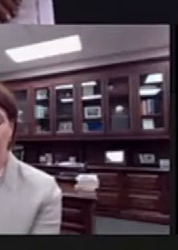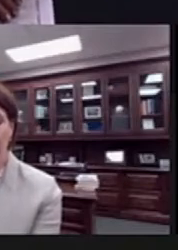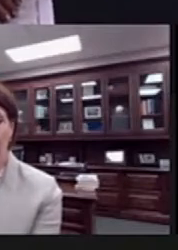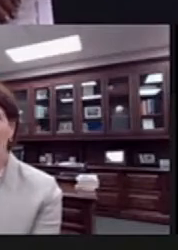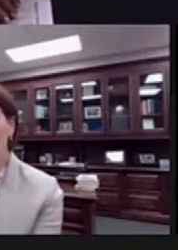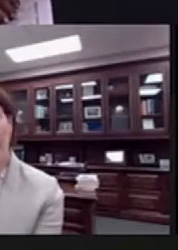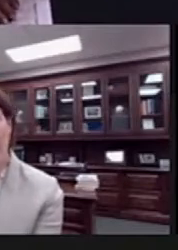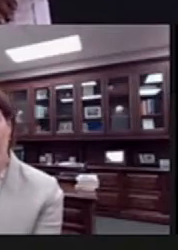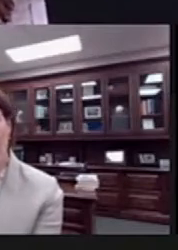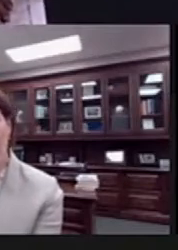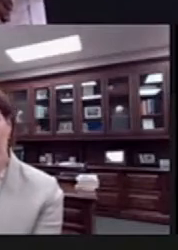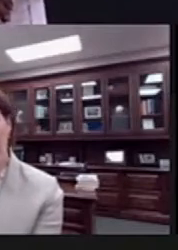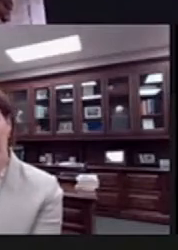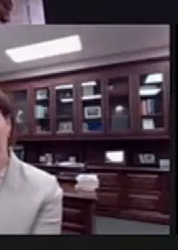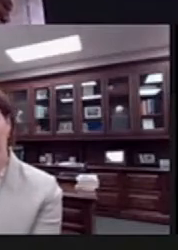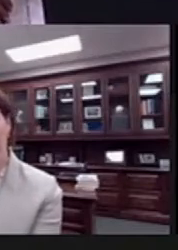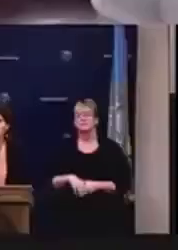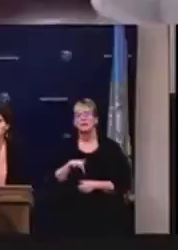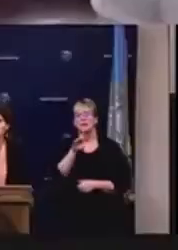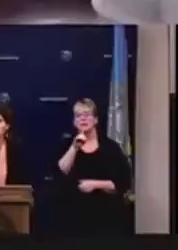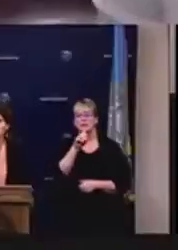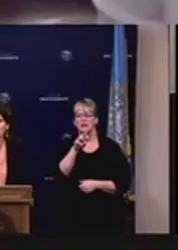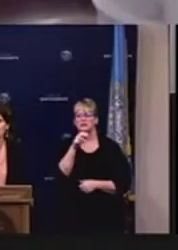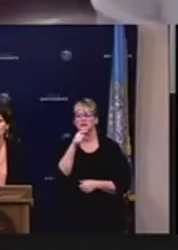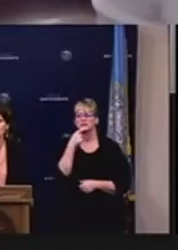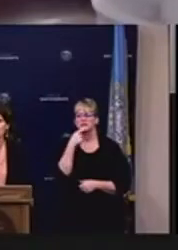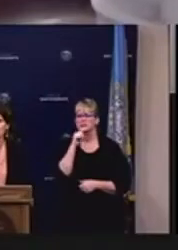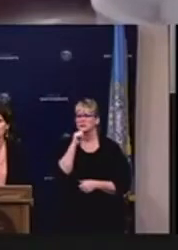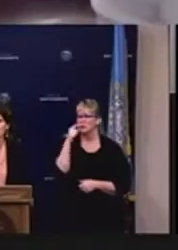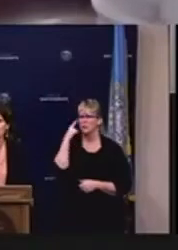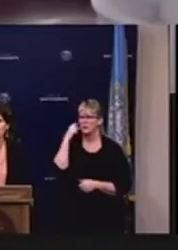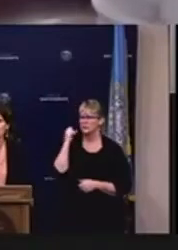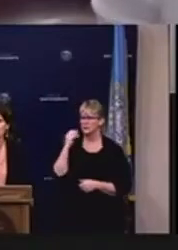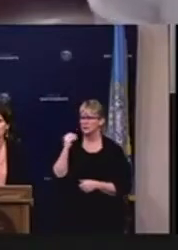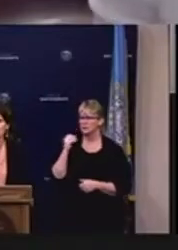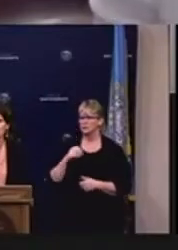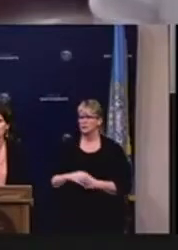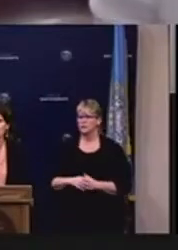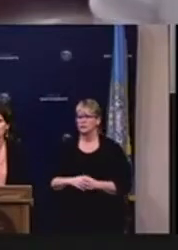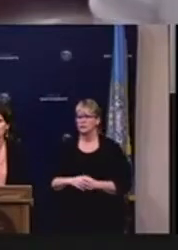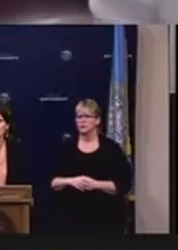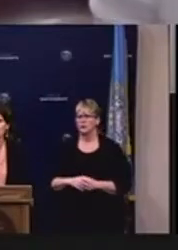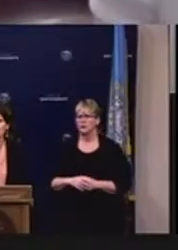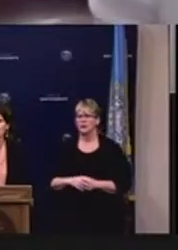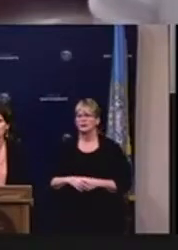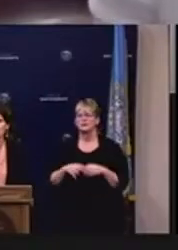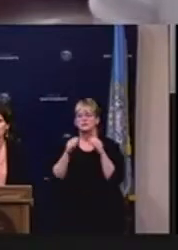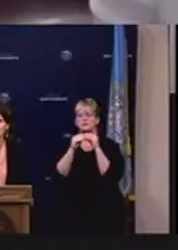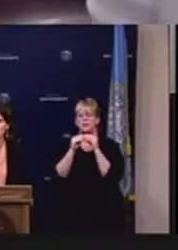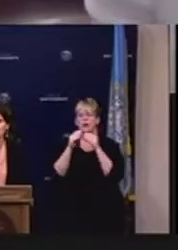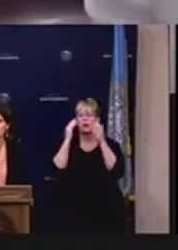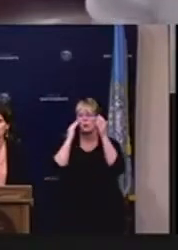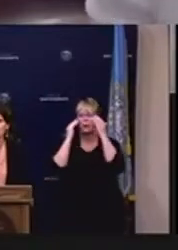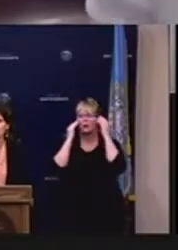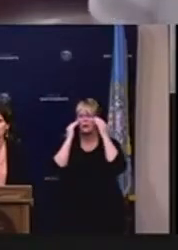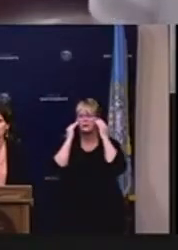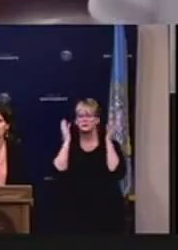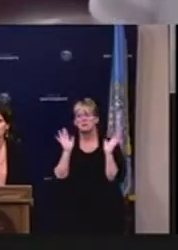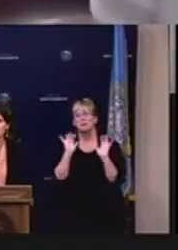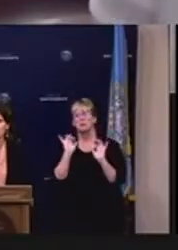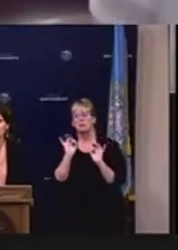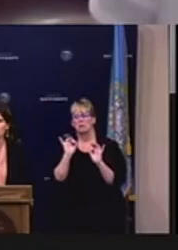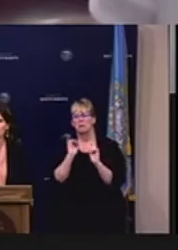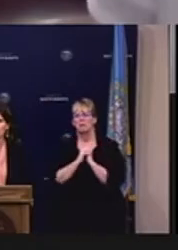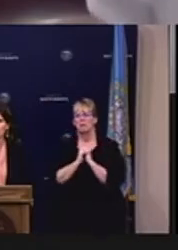know, I don't think so. I think what it does is it just raises awareness, and it's an opportunity